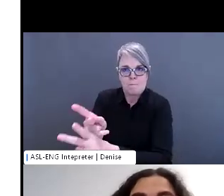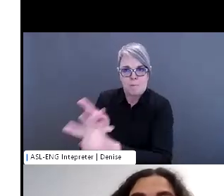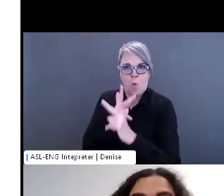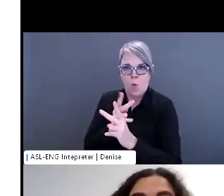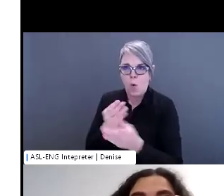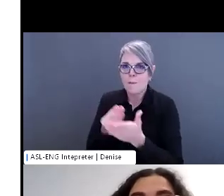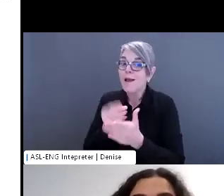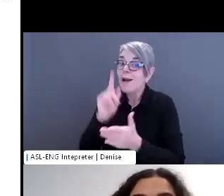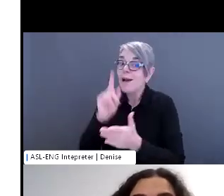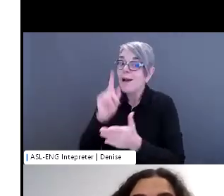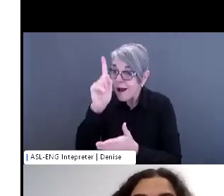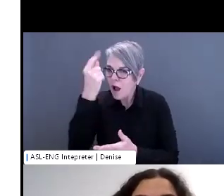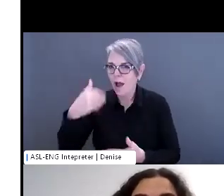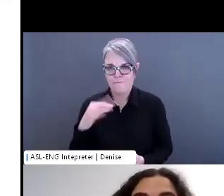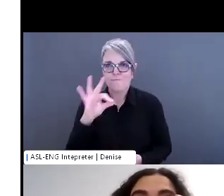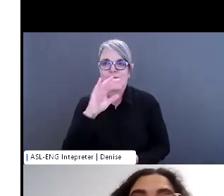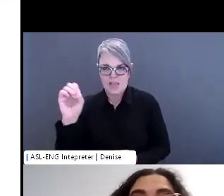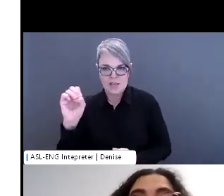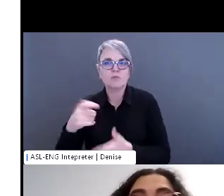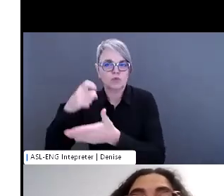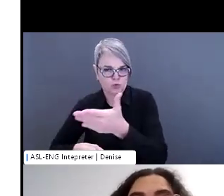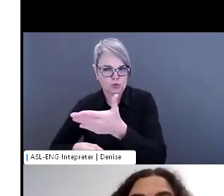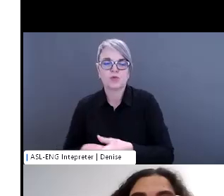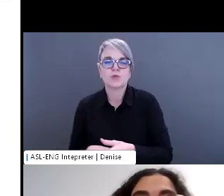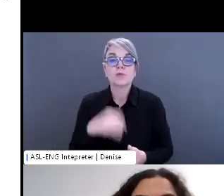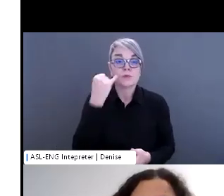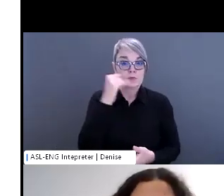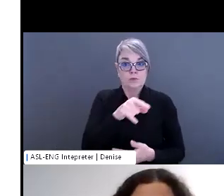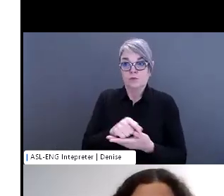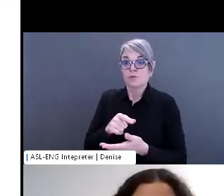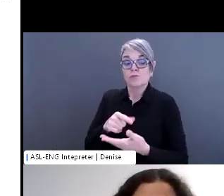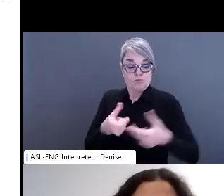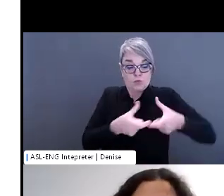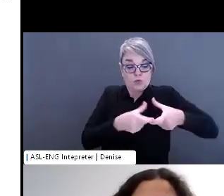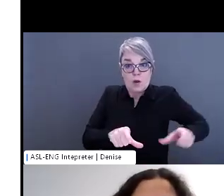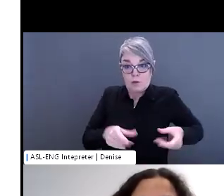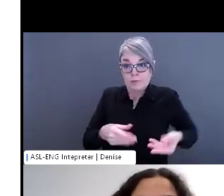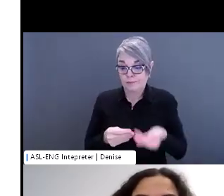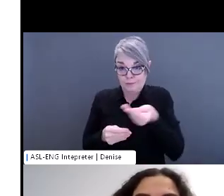of those cash they will charge you to cash a check.